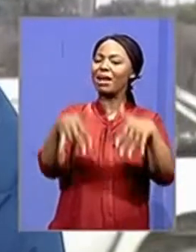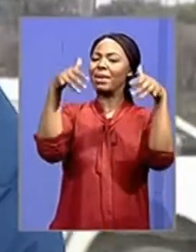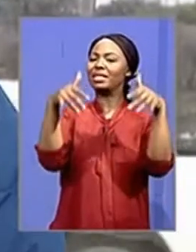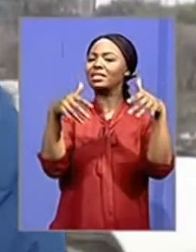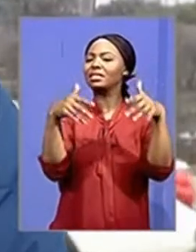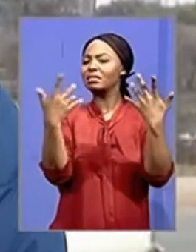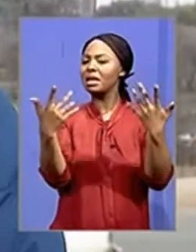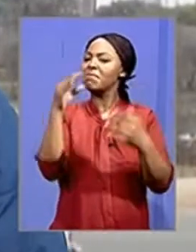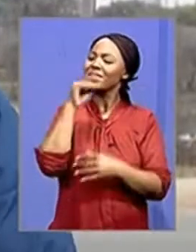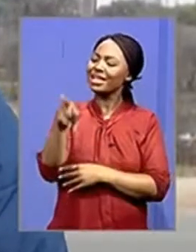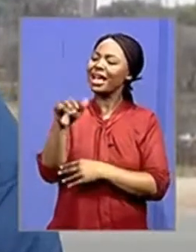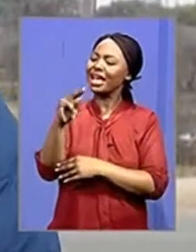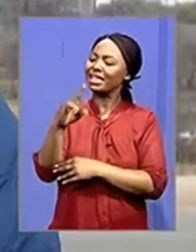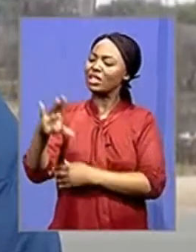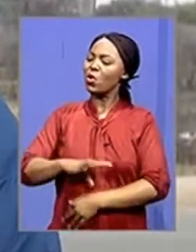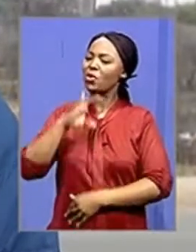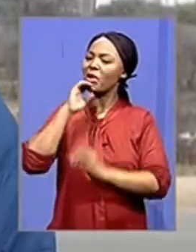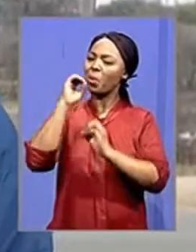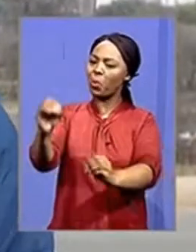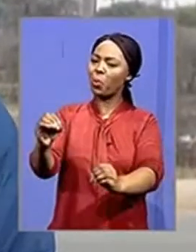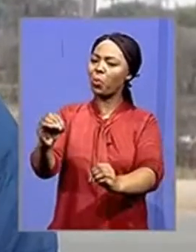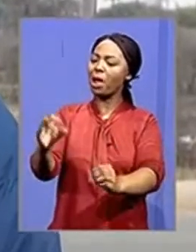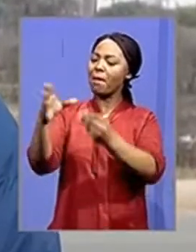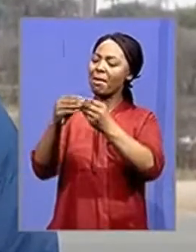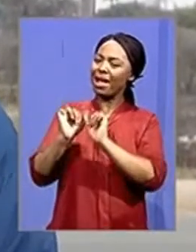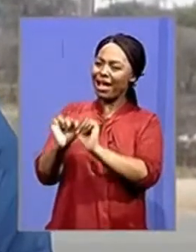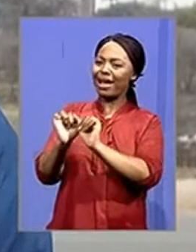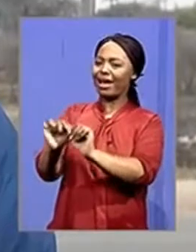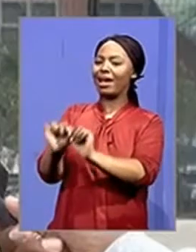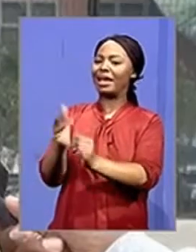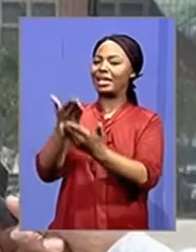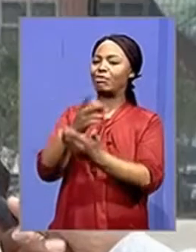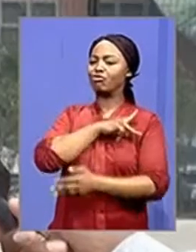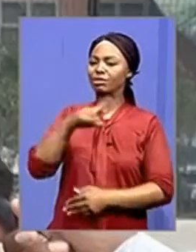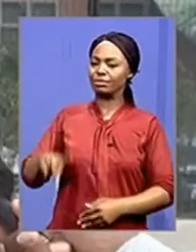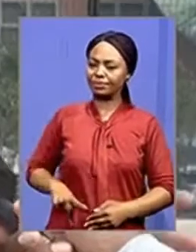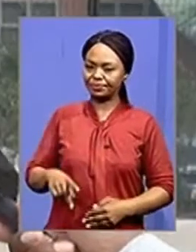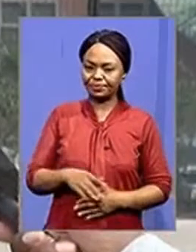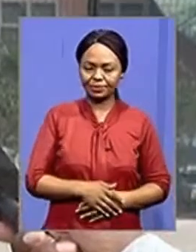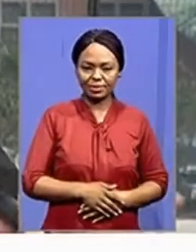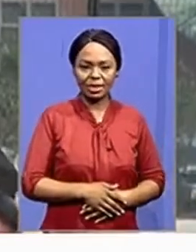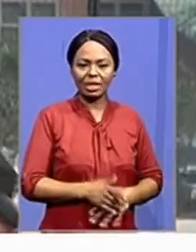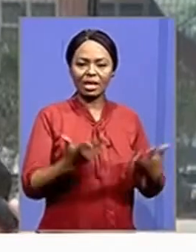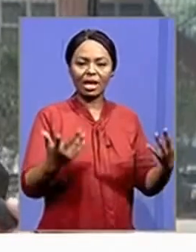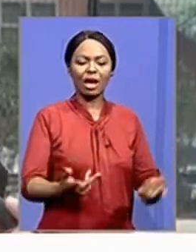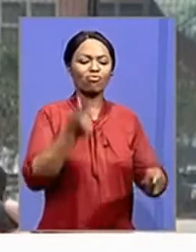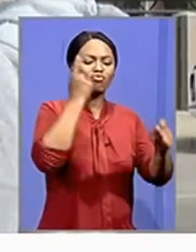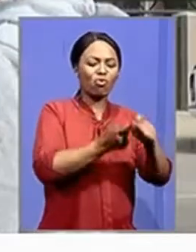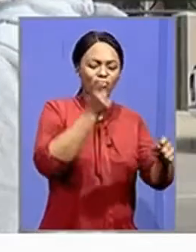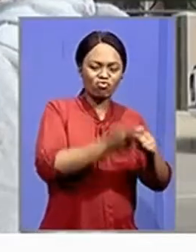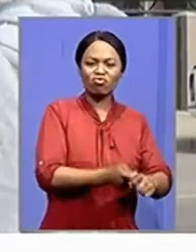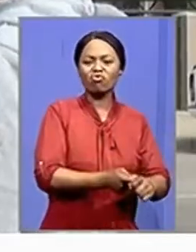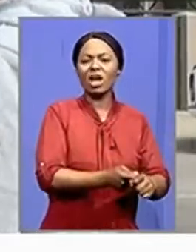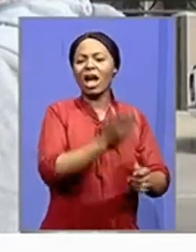bolela gore le bona ha ba confident go ba e leng maloko a yona gore ka betsa ba premier ba rile Mokhukhu ba ntsha Mokhukhu ba tlisa Mokhukhu mo go dira Mokhukhu ba ira